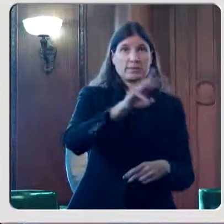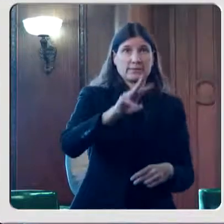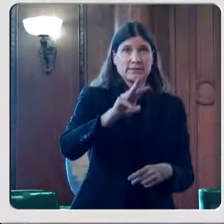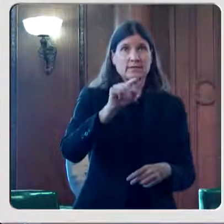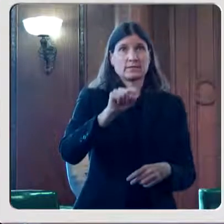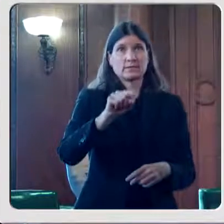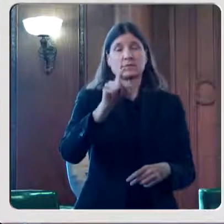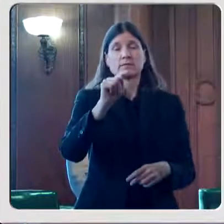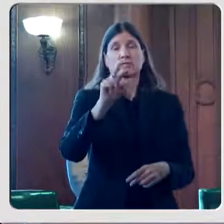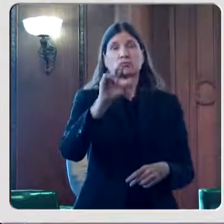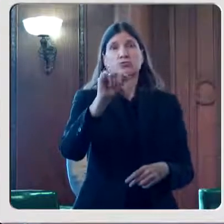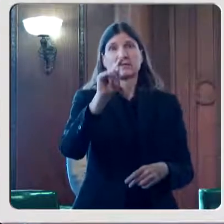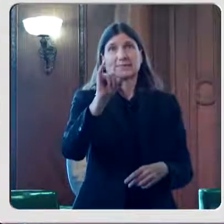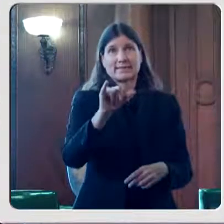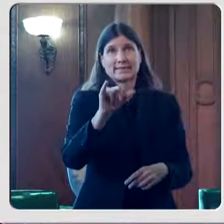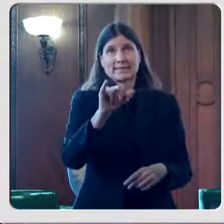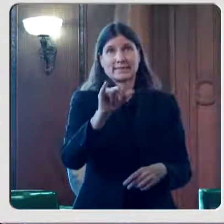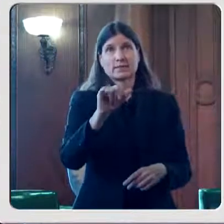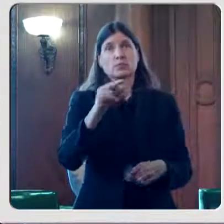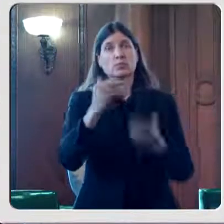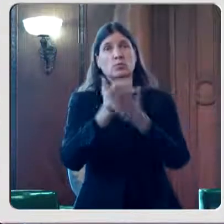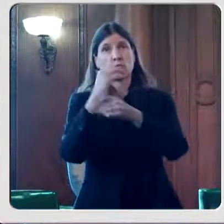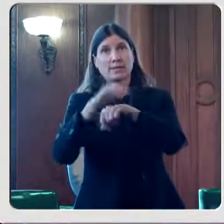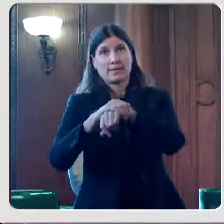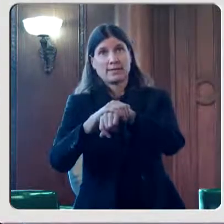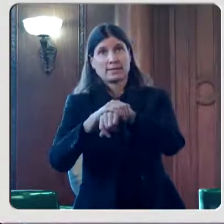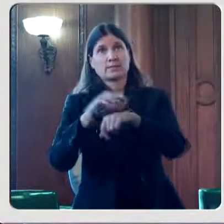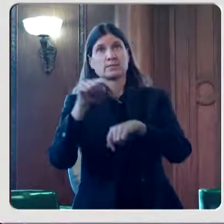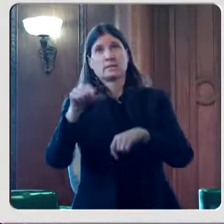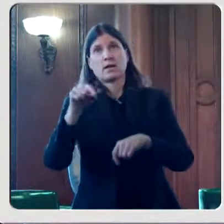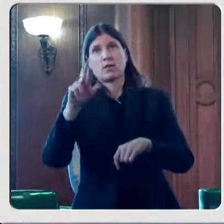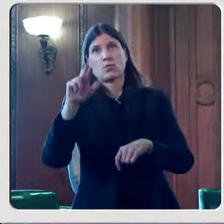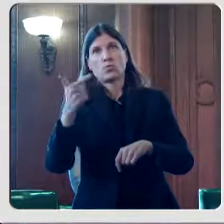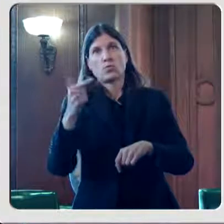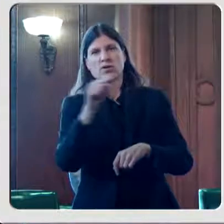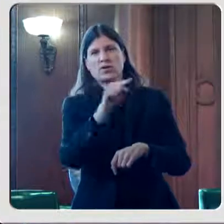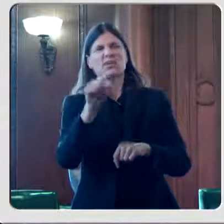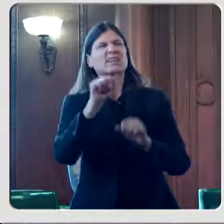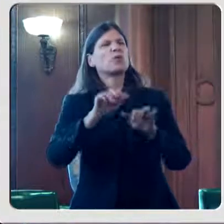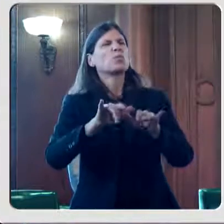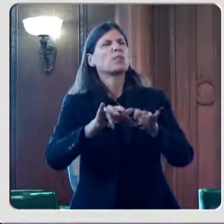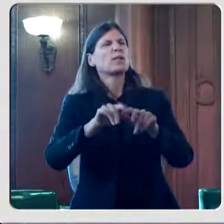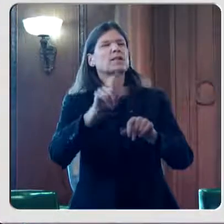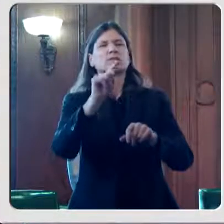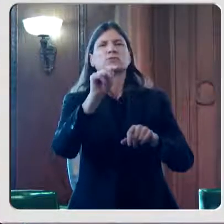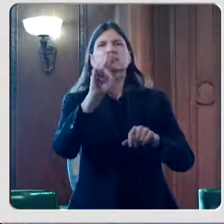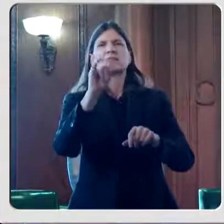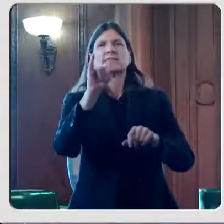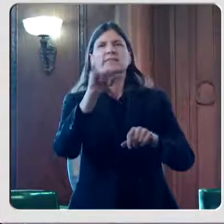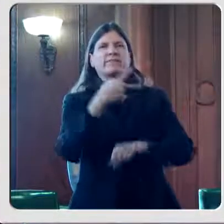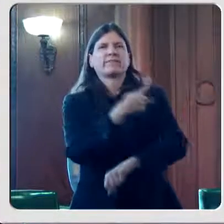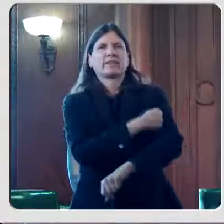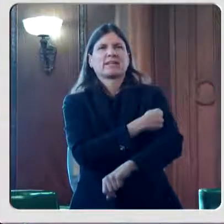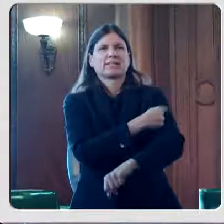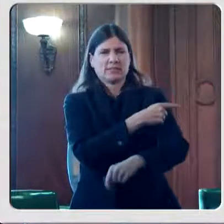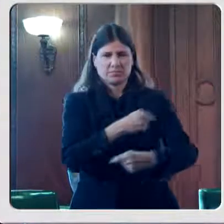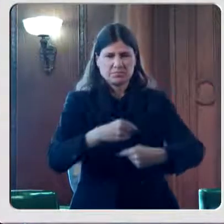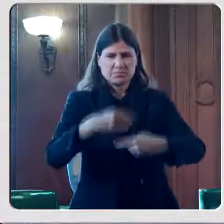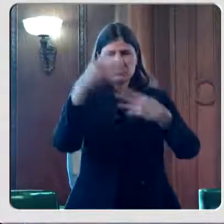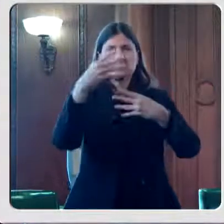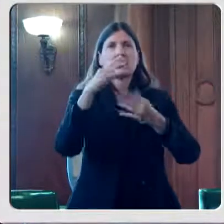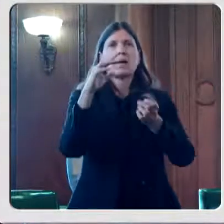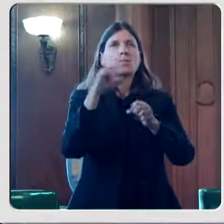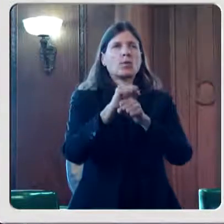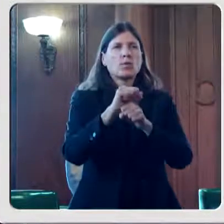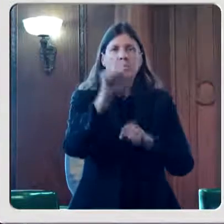www.trinityhealthofne.org/mercy-vaccine. We do have some available appointments each day over the next couple of weeks, but they do fill up quickly, so I encourage people to